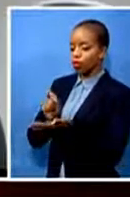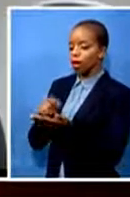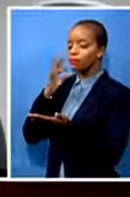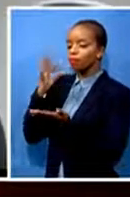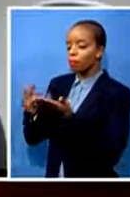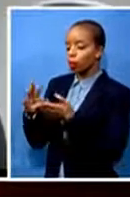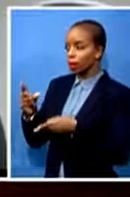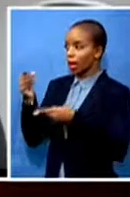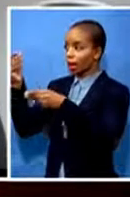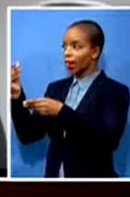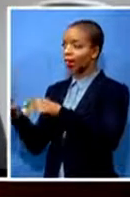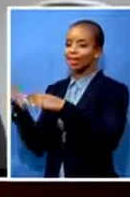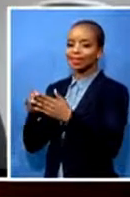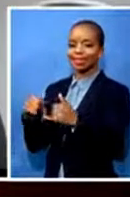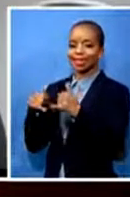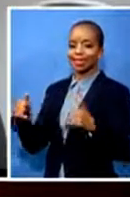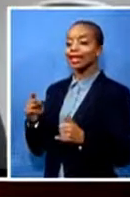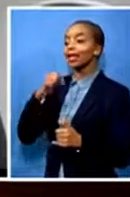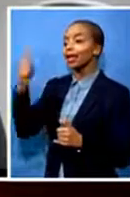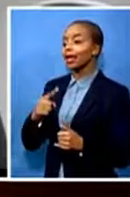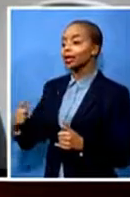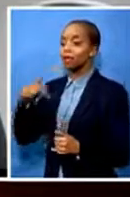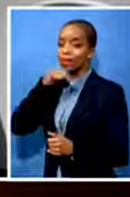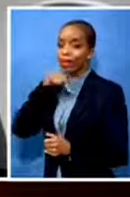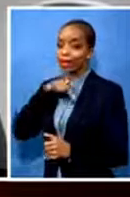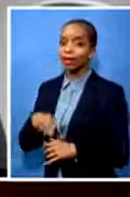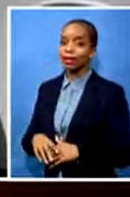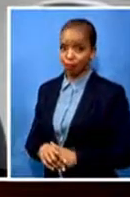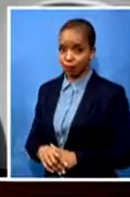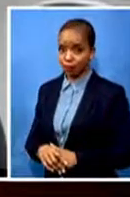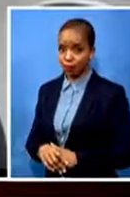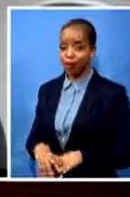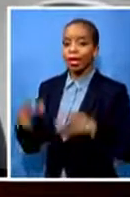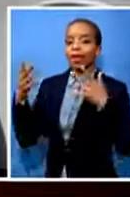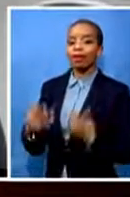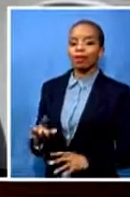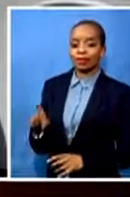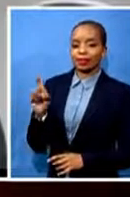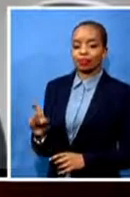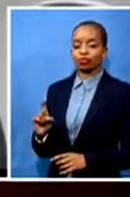Friday. Have you managed to assess the proposals that have come in so far?